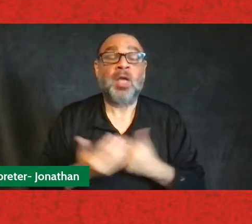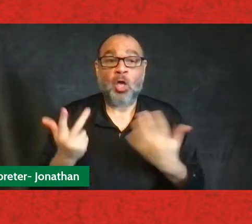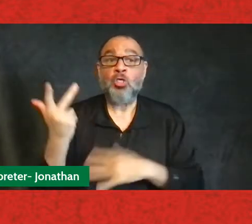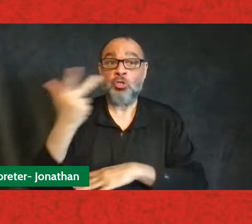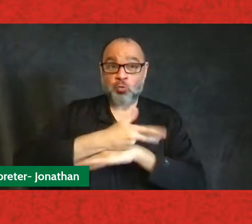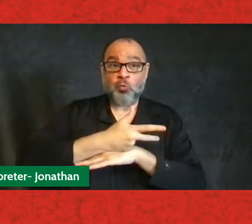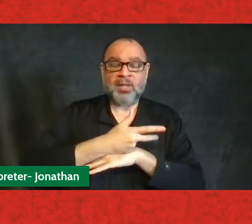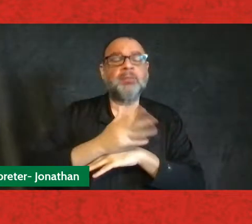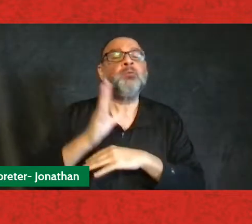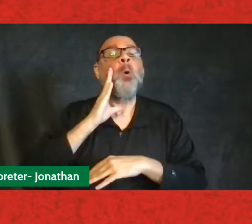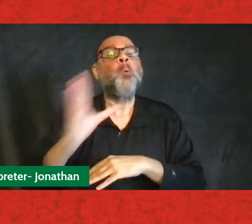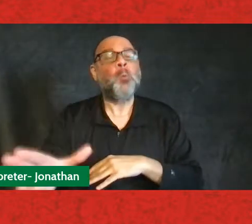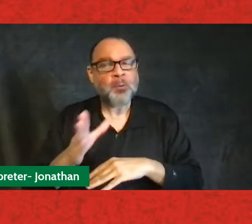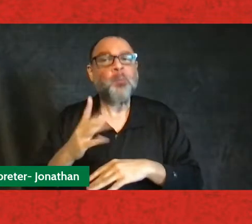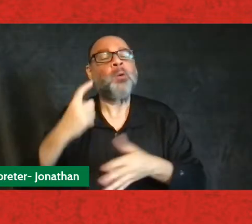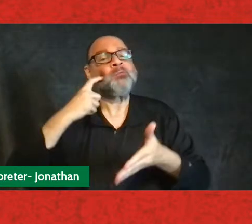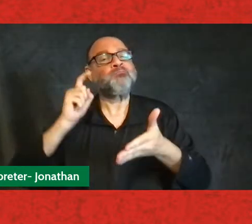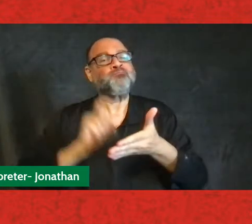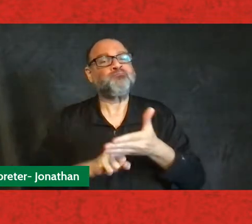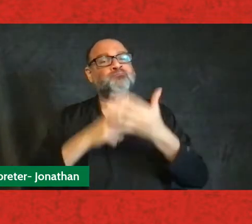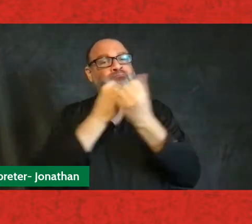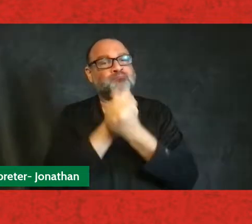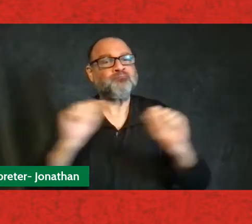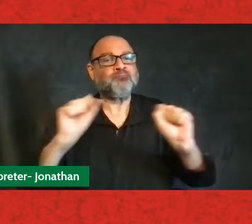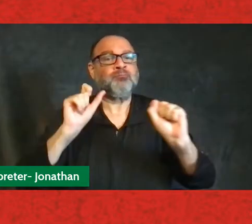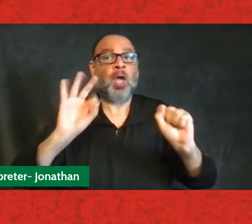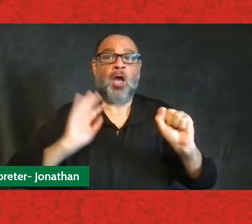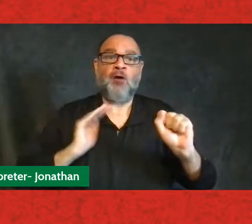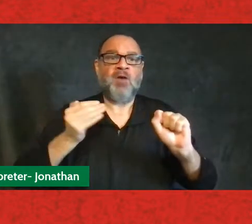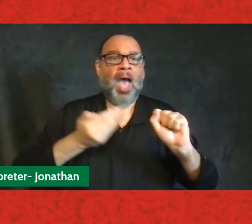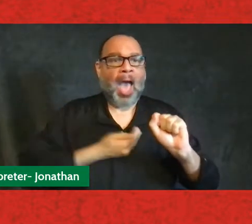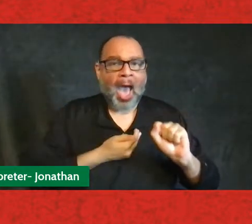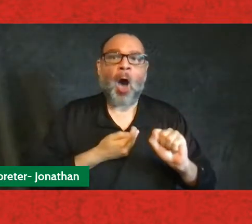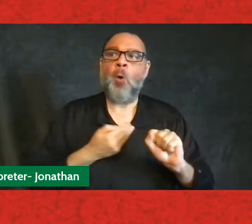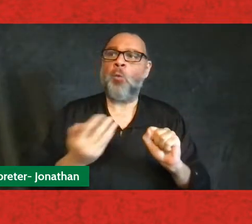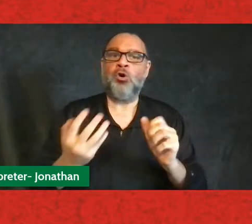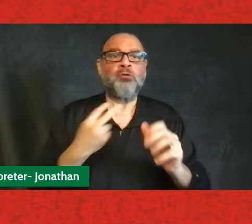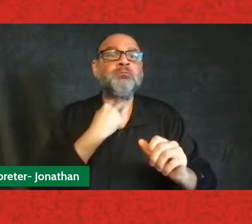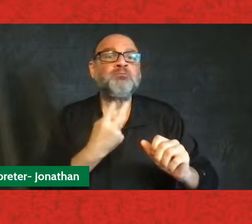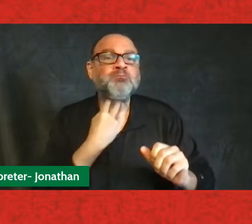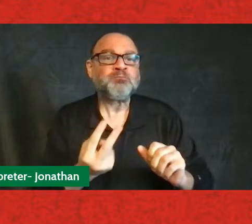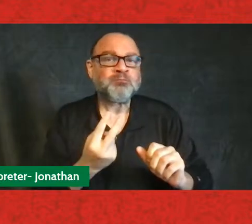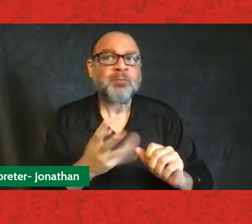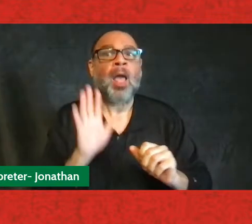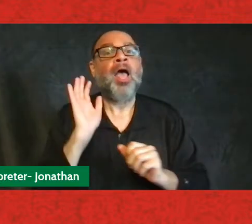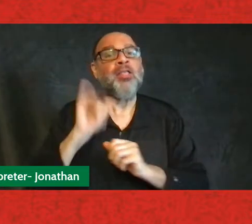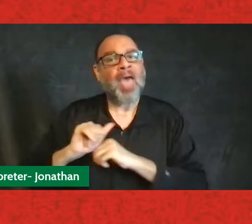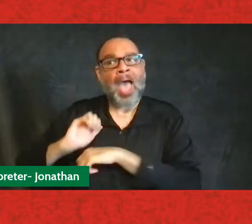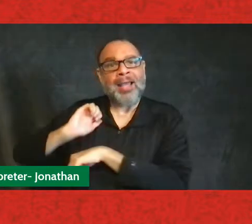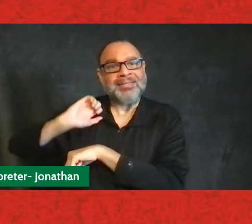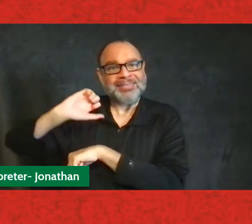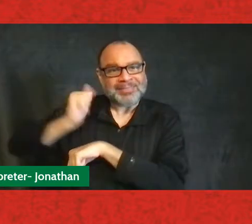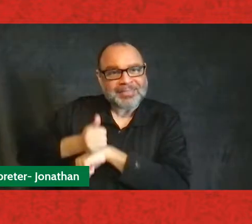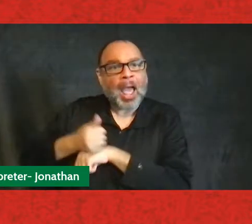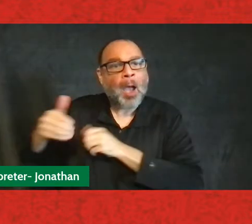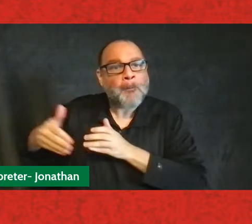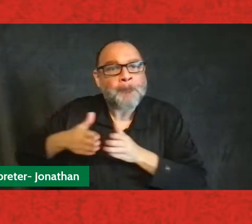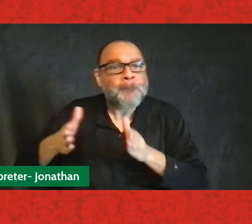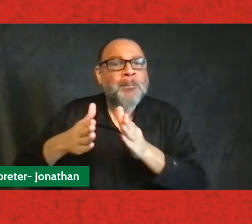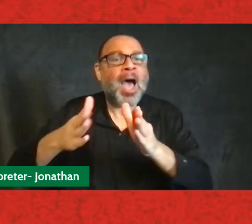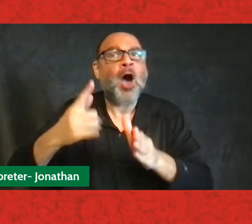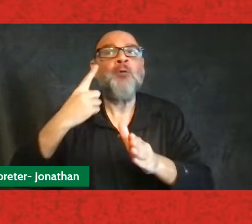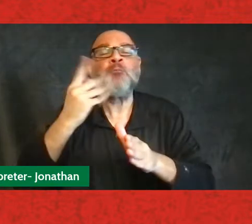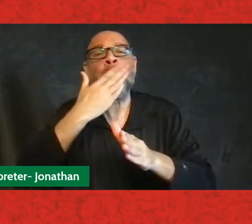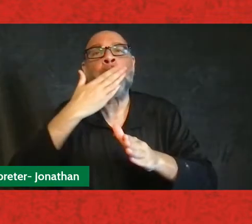the emancipation of our collective and individual voices, paving the way for the better future that is always